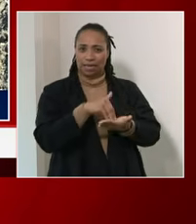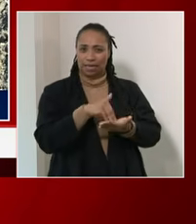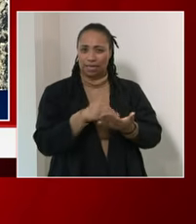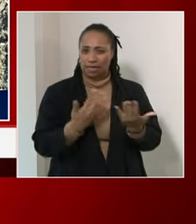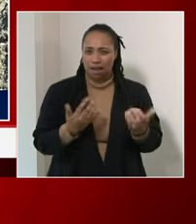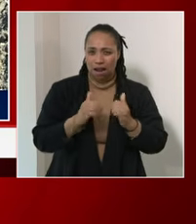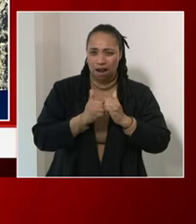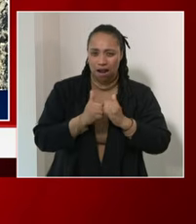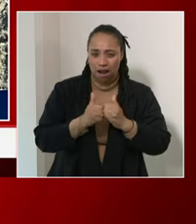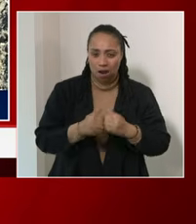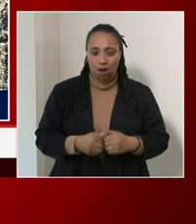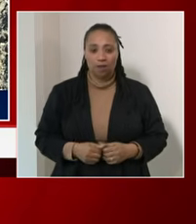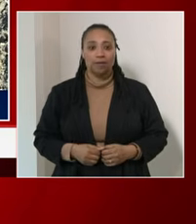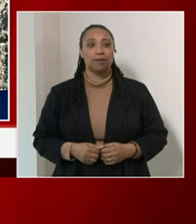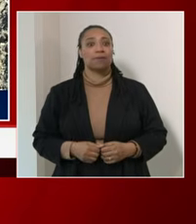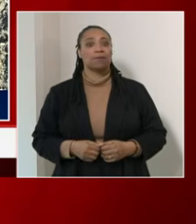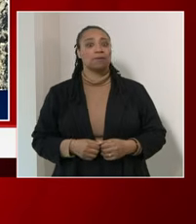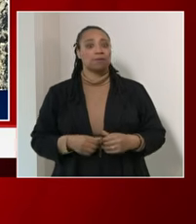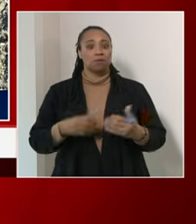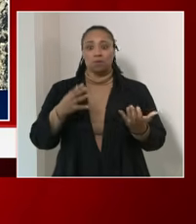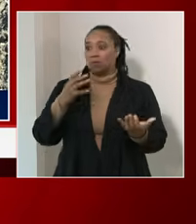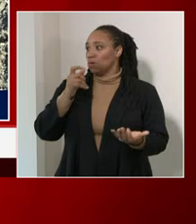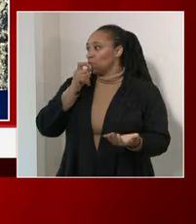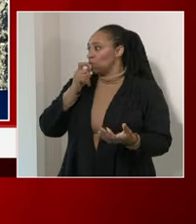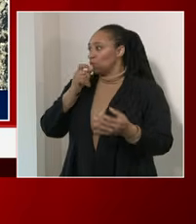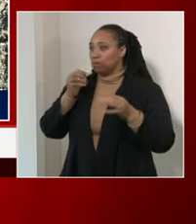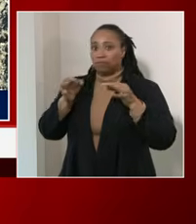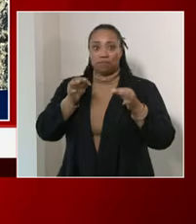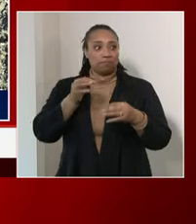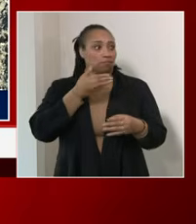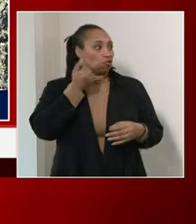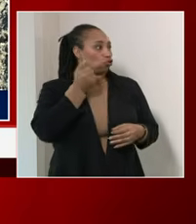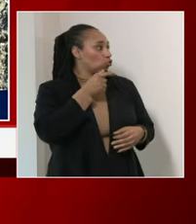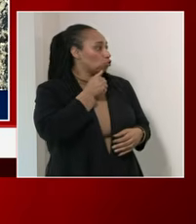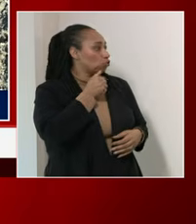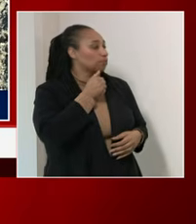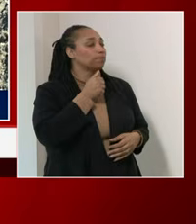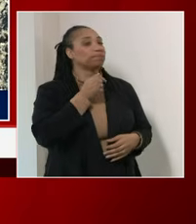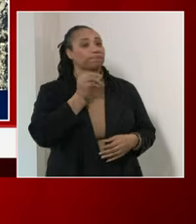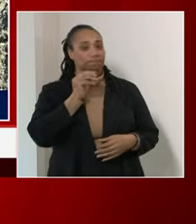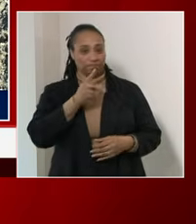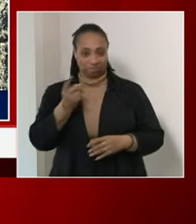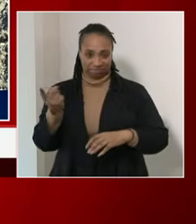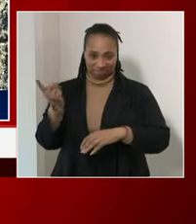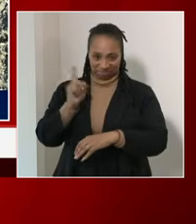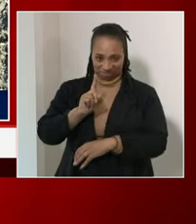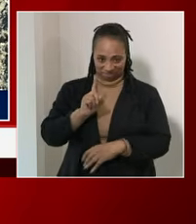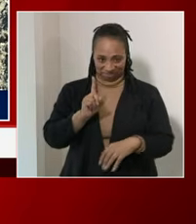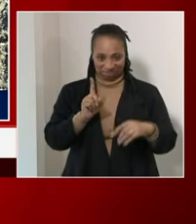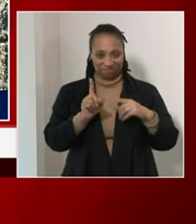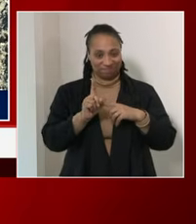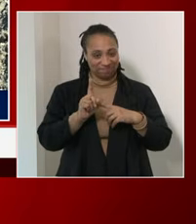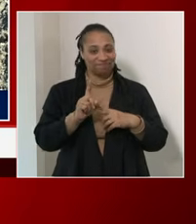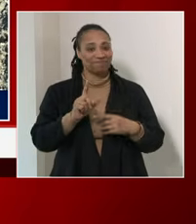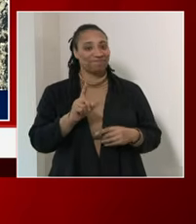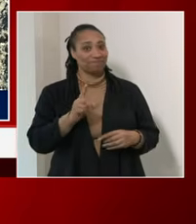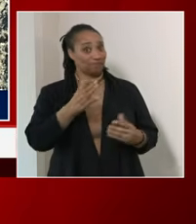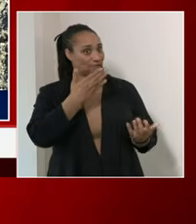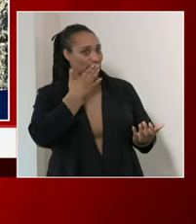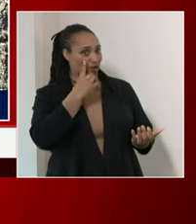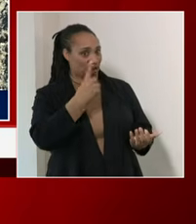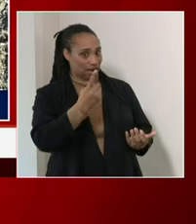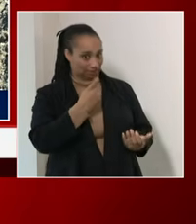And Mark, thanks for raising that. We are well aware of those concerns, so we did partner with DOE, had contractors come